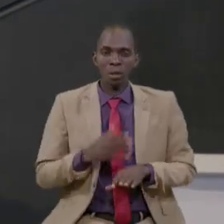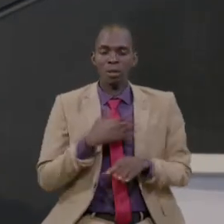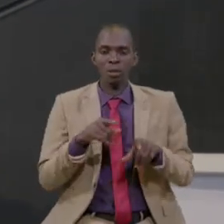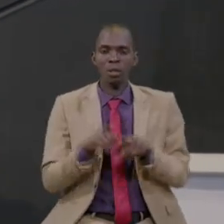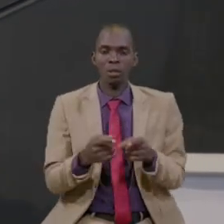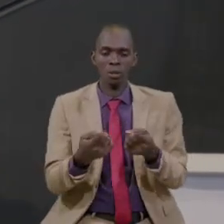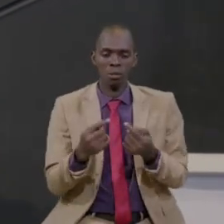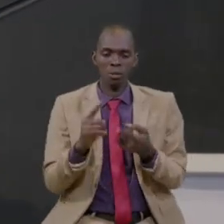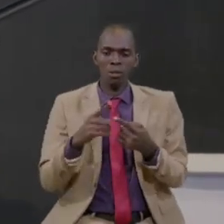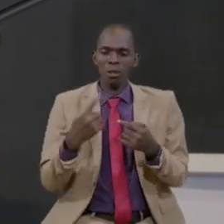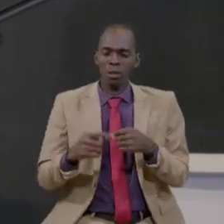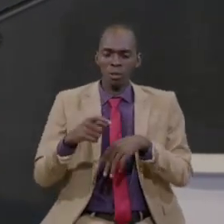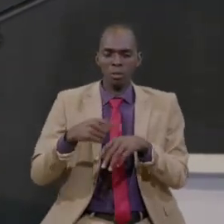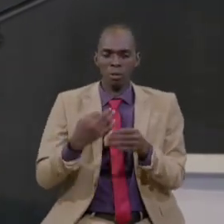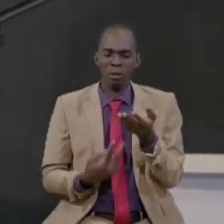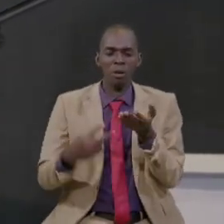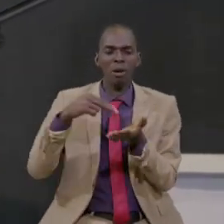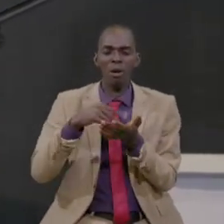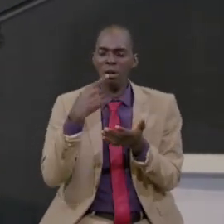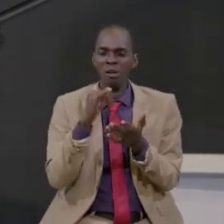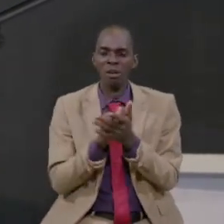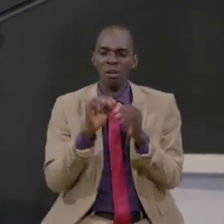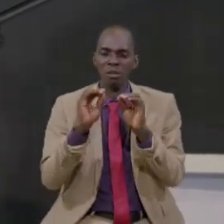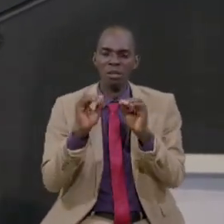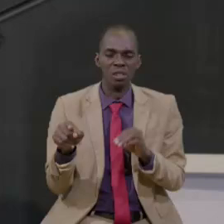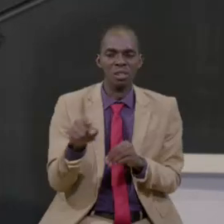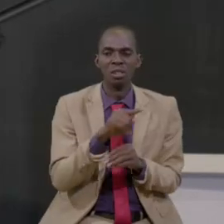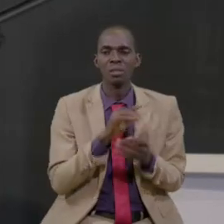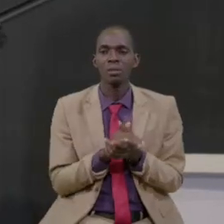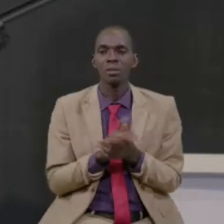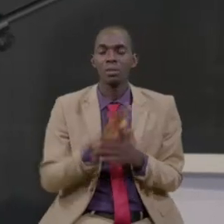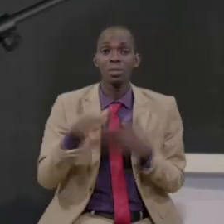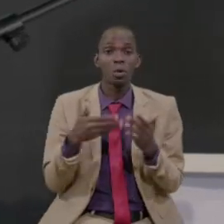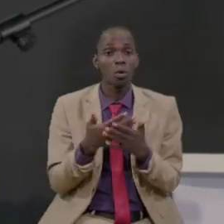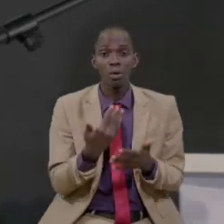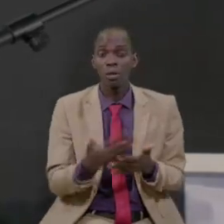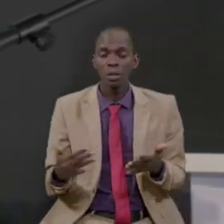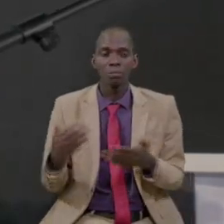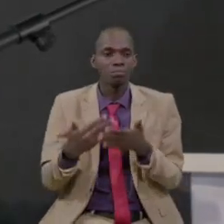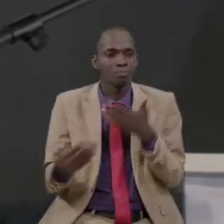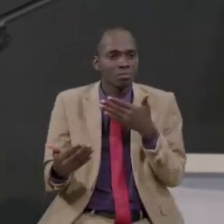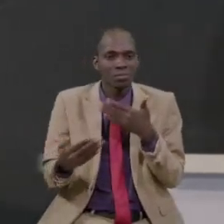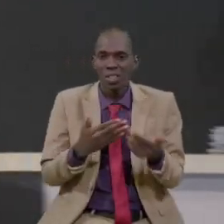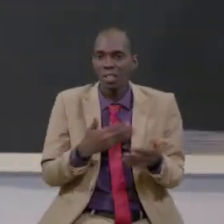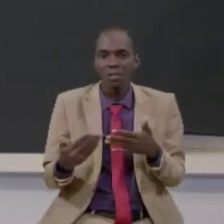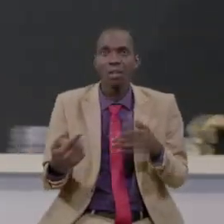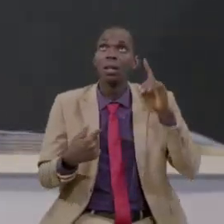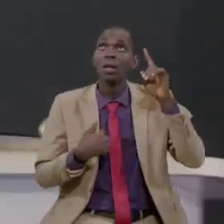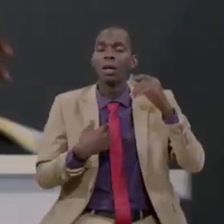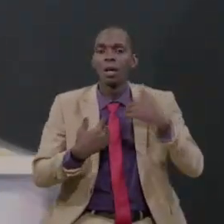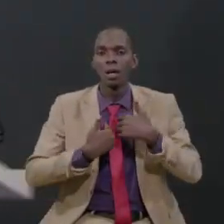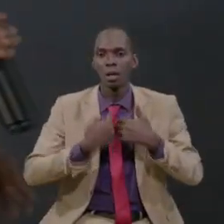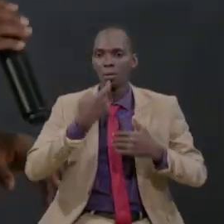he says, you teach them all things whatsoever I have commanded you. And you know, there